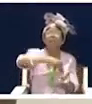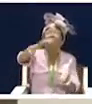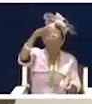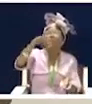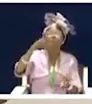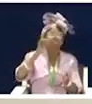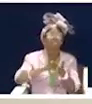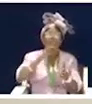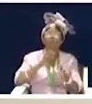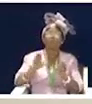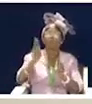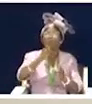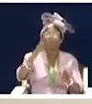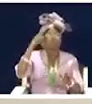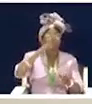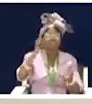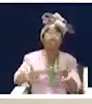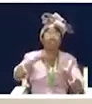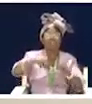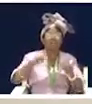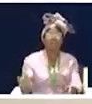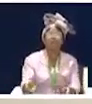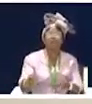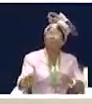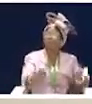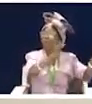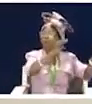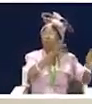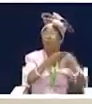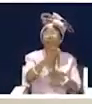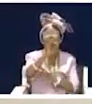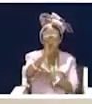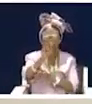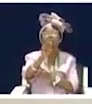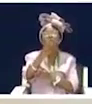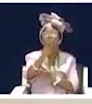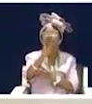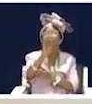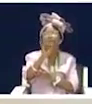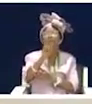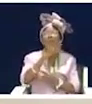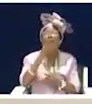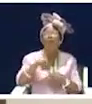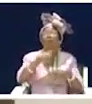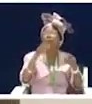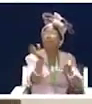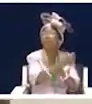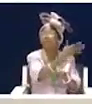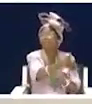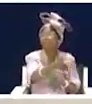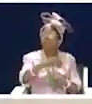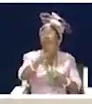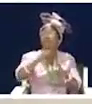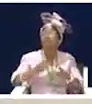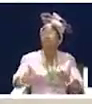yi la ba tun gbera won ni gbobi la ba wa sile ba ti wa dele ti agbe mi goke